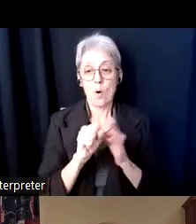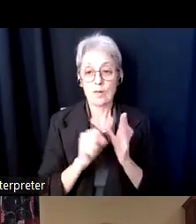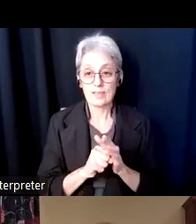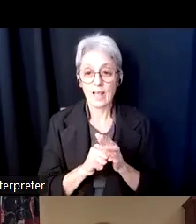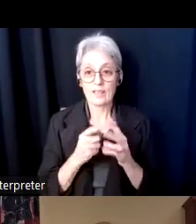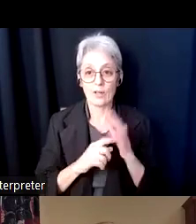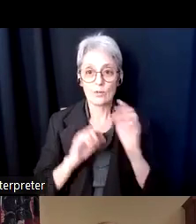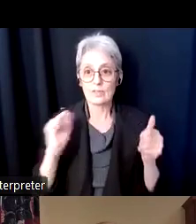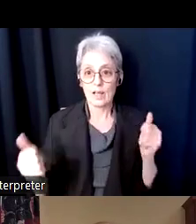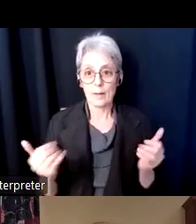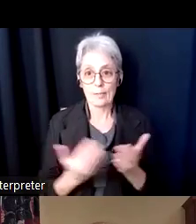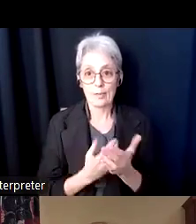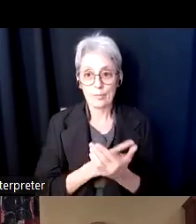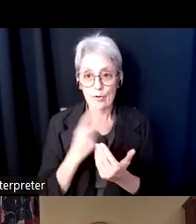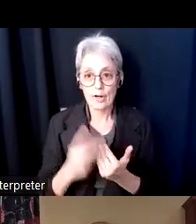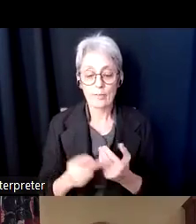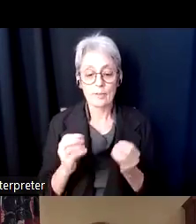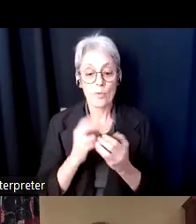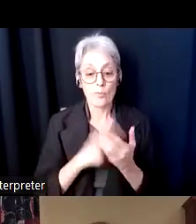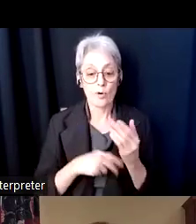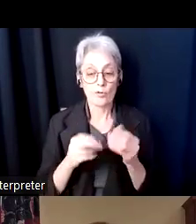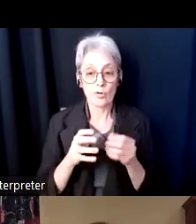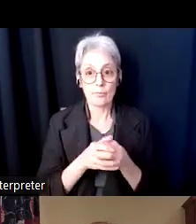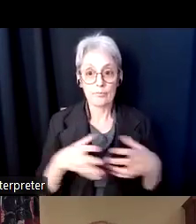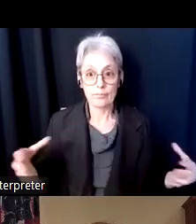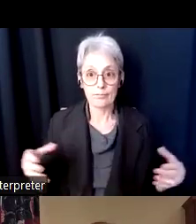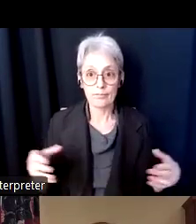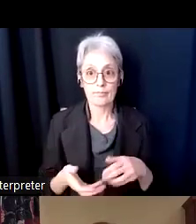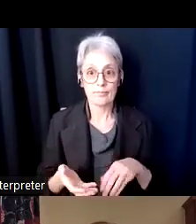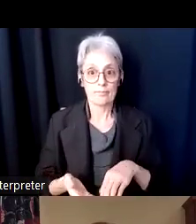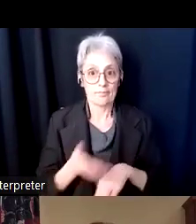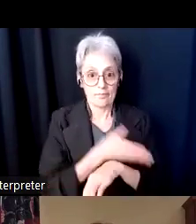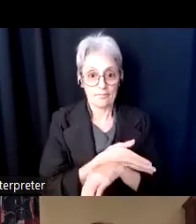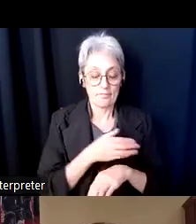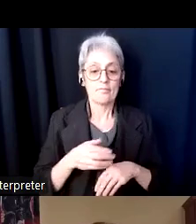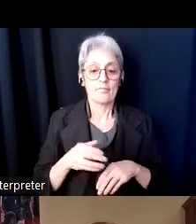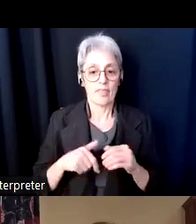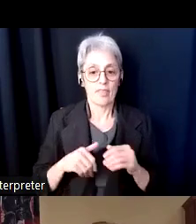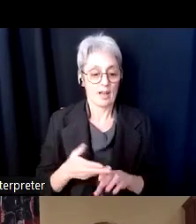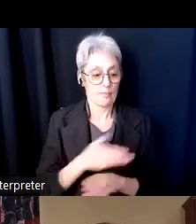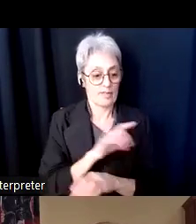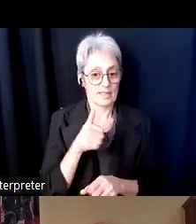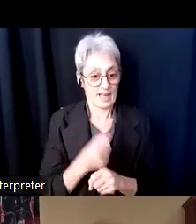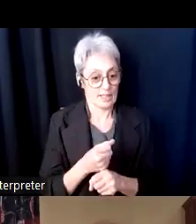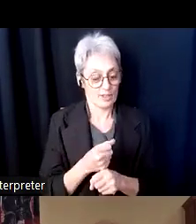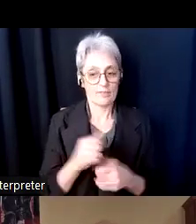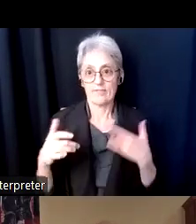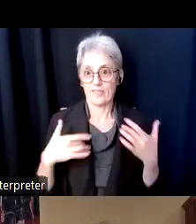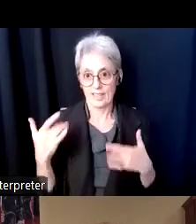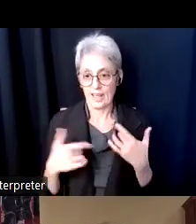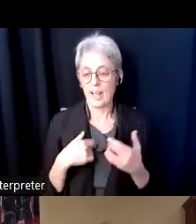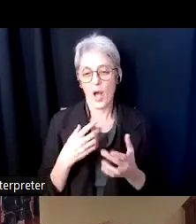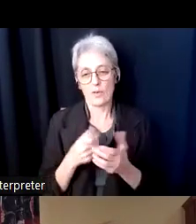program expansions than at any point in the previous decade, which is really exciting. So I'm going to talk more about that today. If we go to the